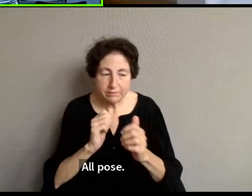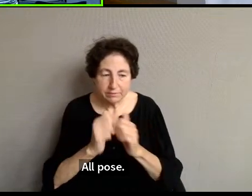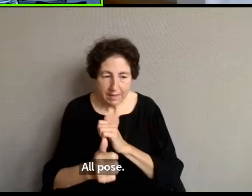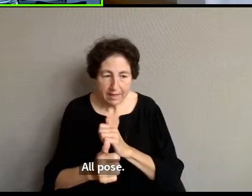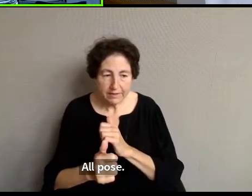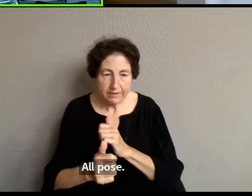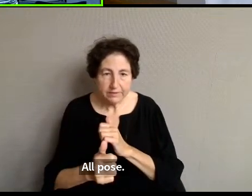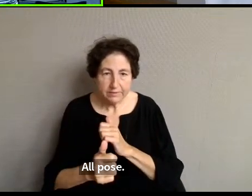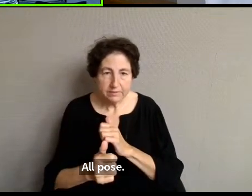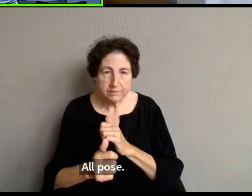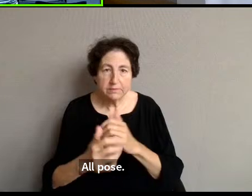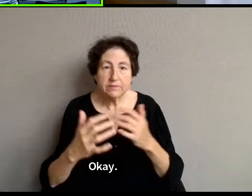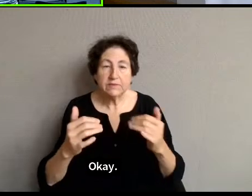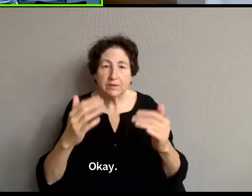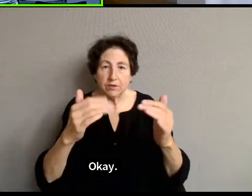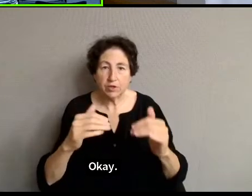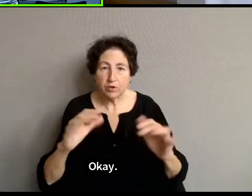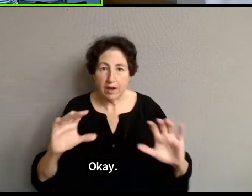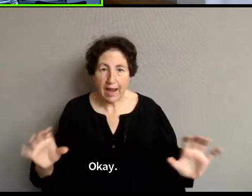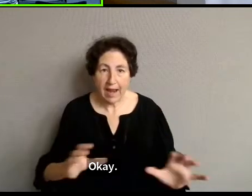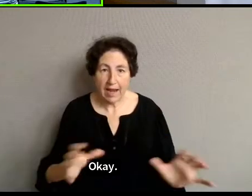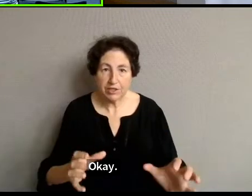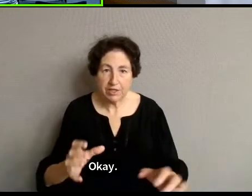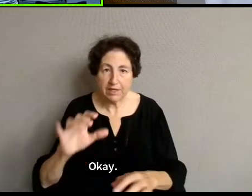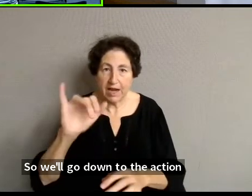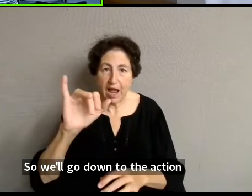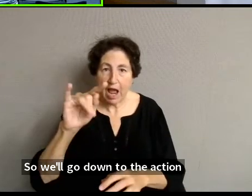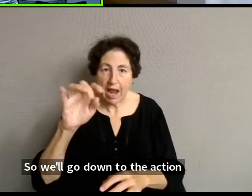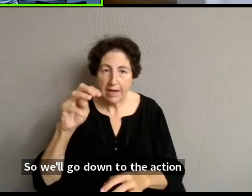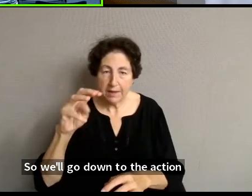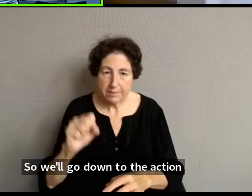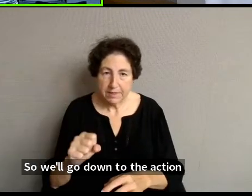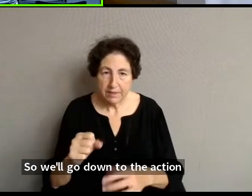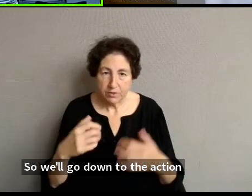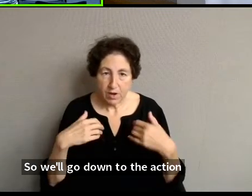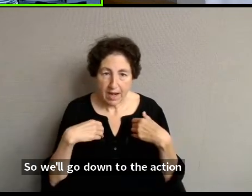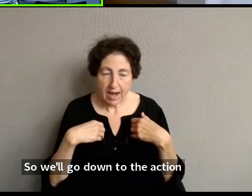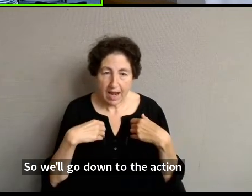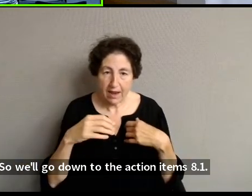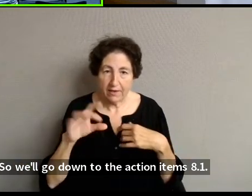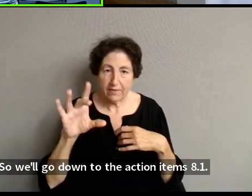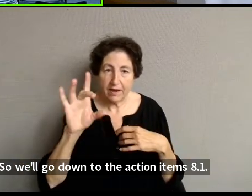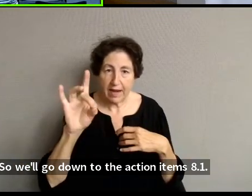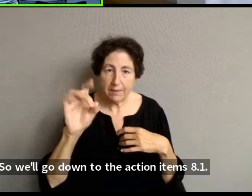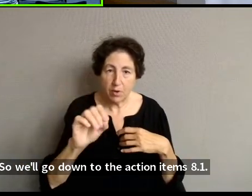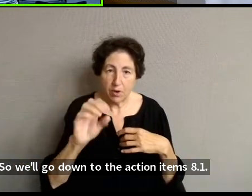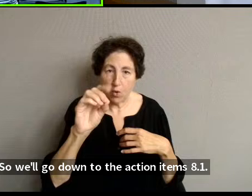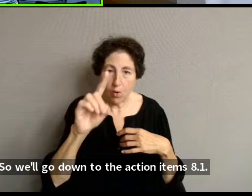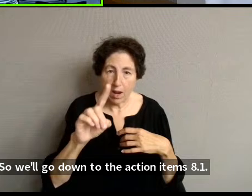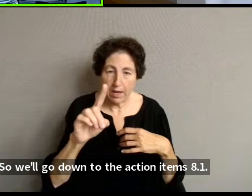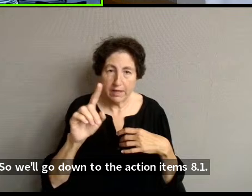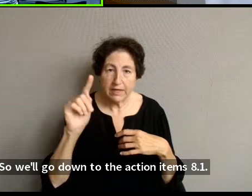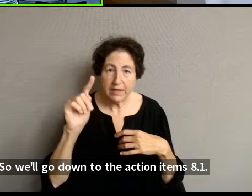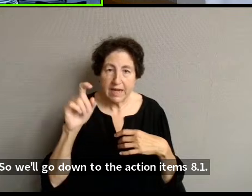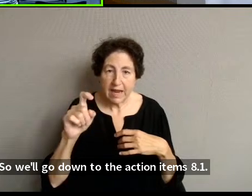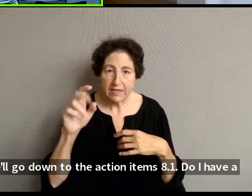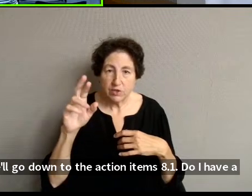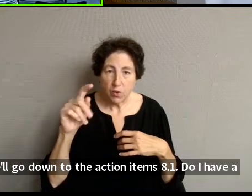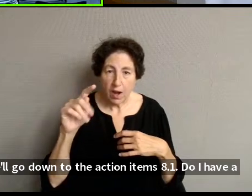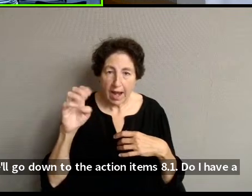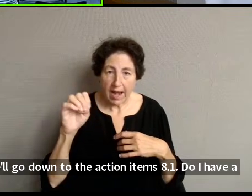So we'll go down to the action items, 8.01. Do I have a motion for 8.01 tax rate hearing for